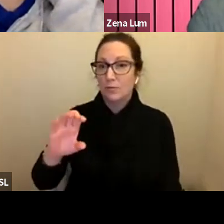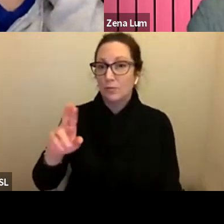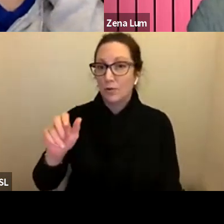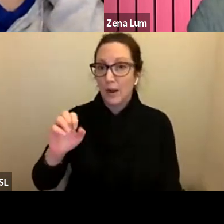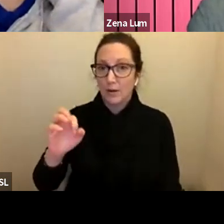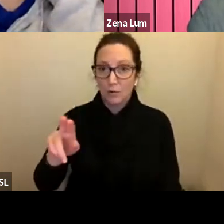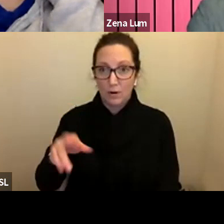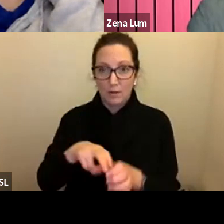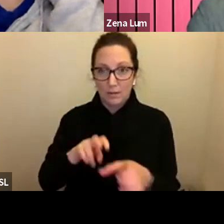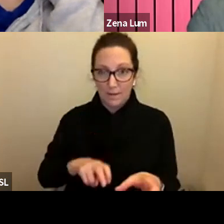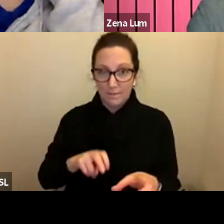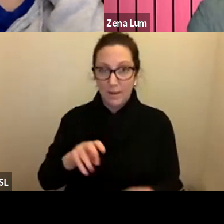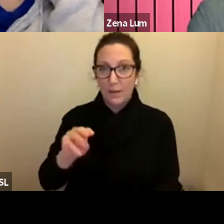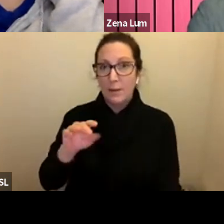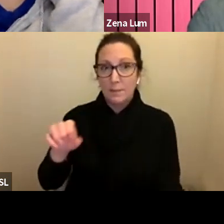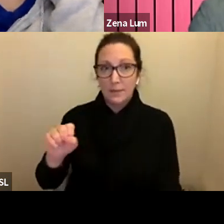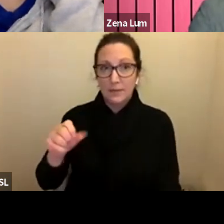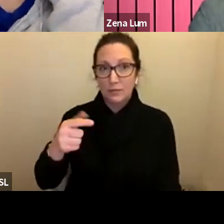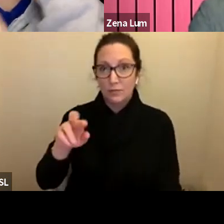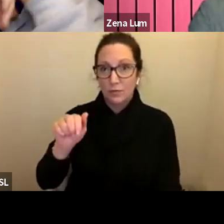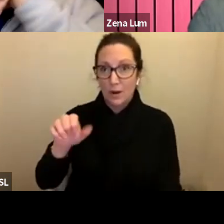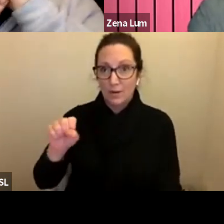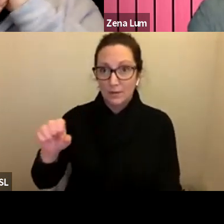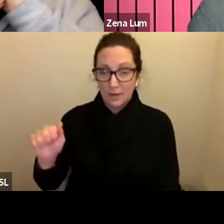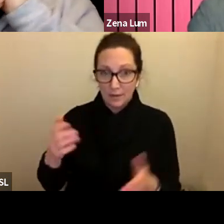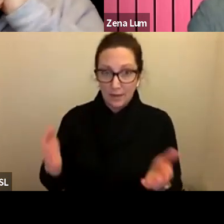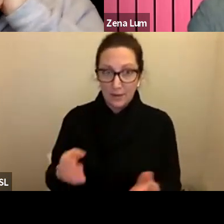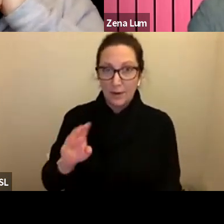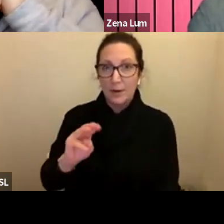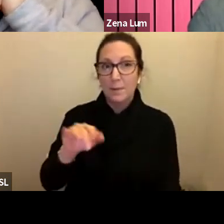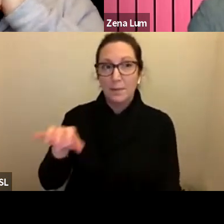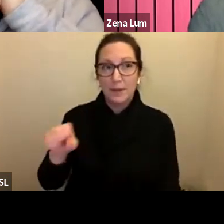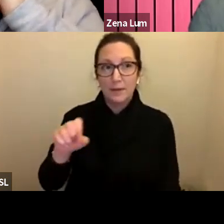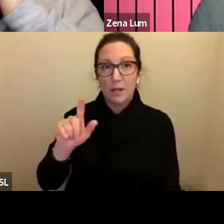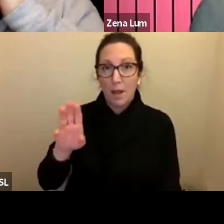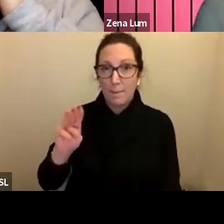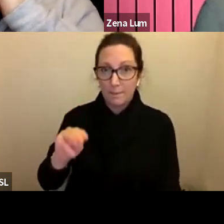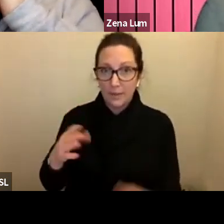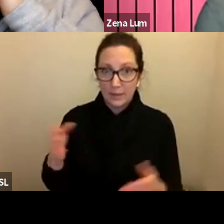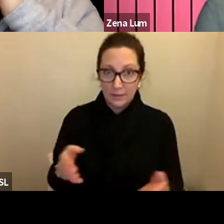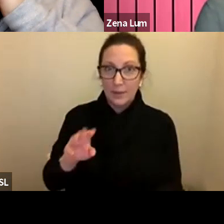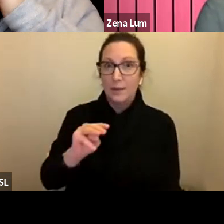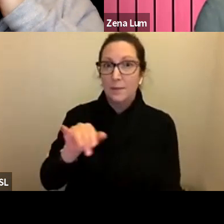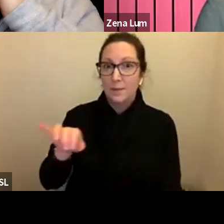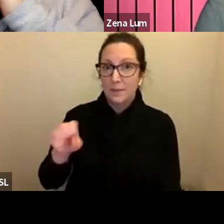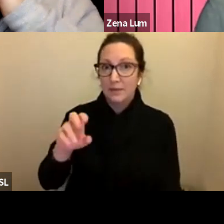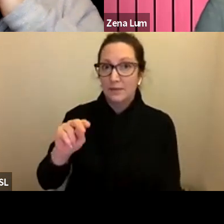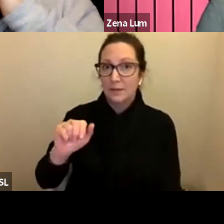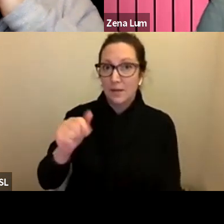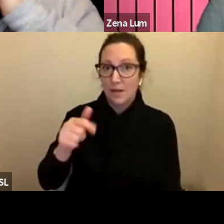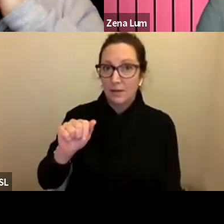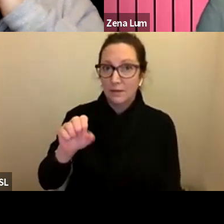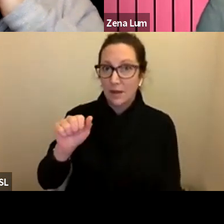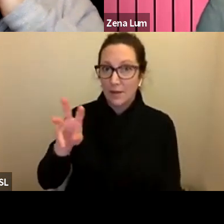left. Ms. Grassa, Aye. Ms. Lam, Aye. Ms. Nagasawa, Aye.